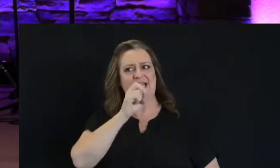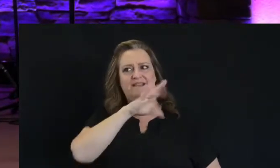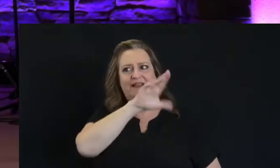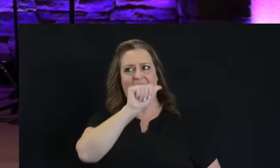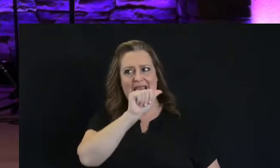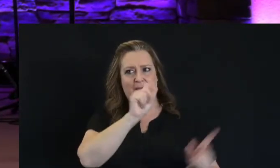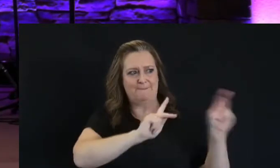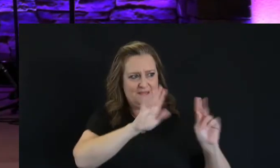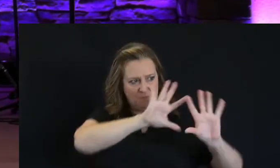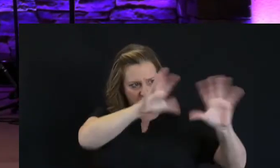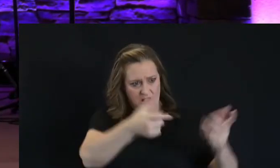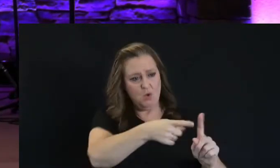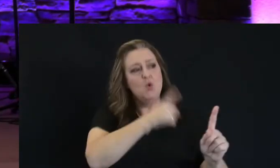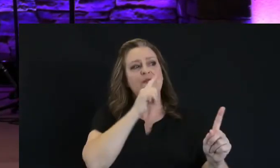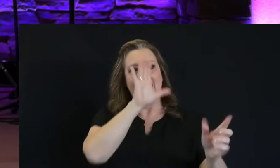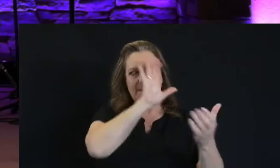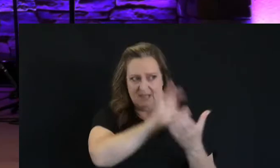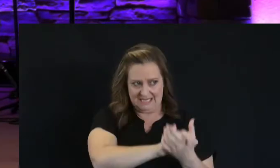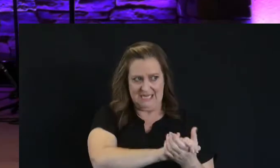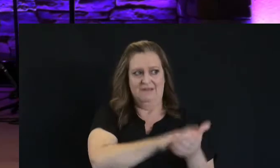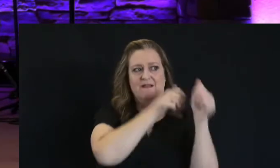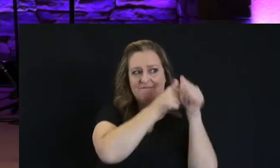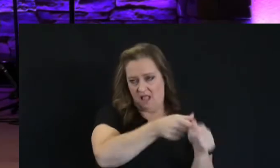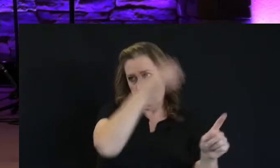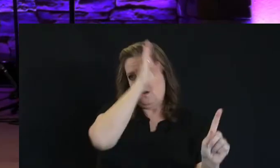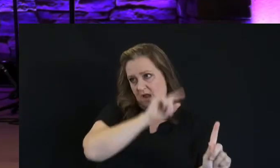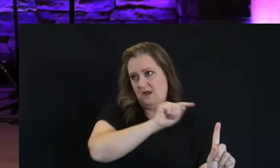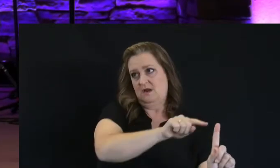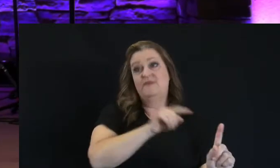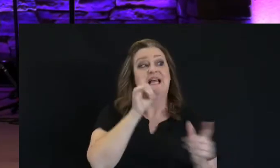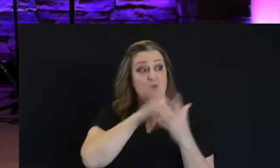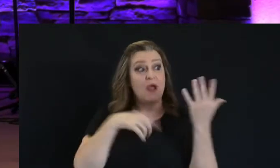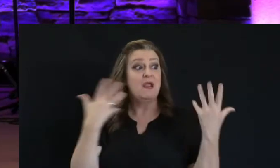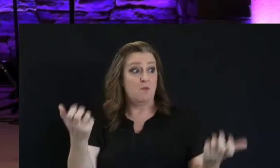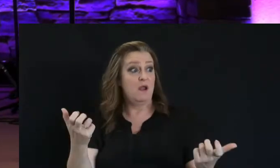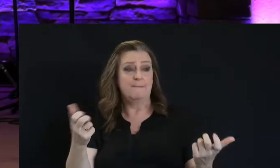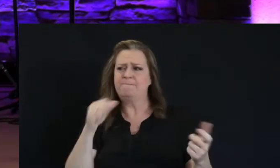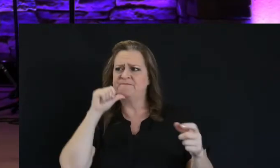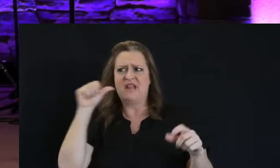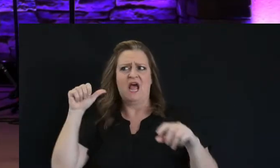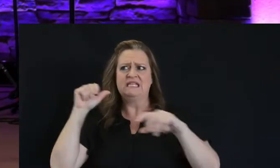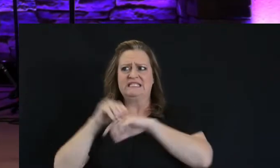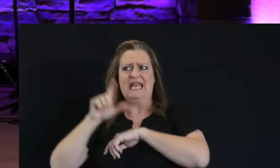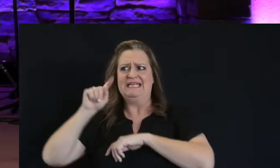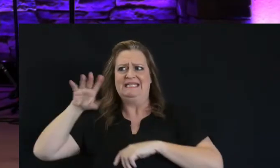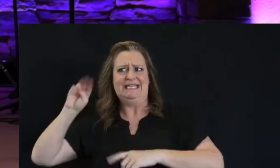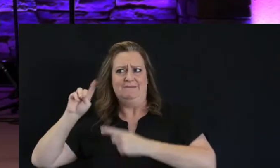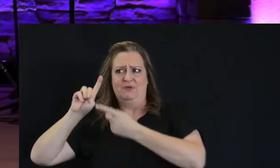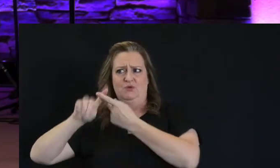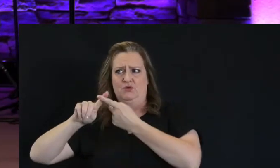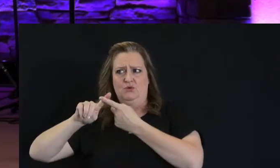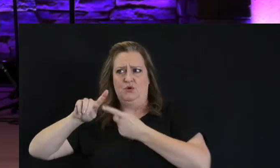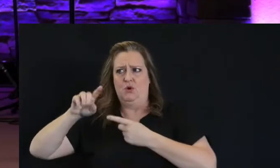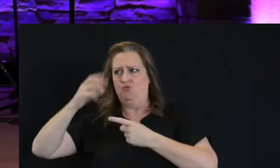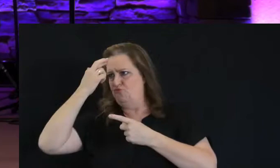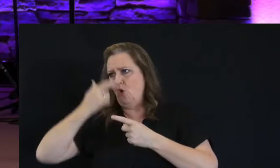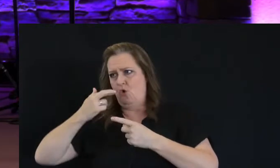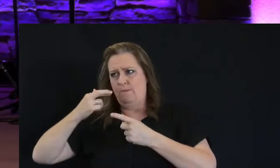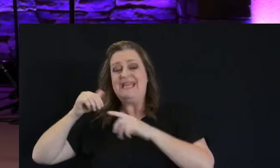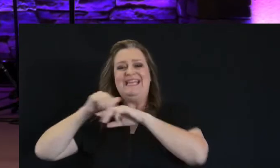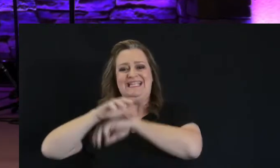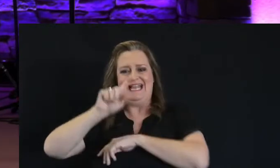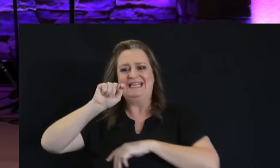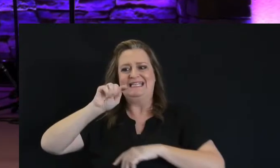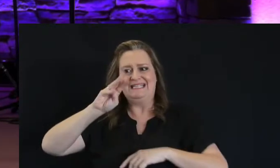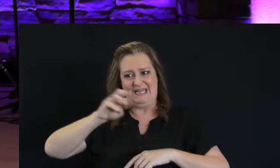type of news that is headline news for the Apostle Paul in the first century. That was what he wanted. He did not send Timothy to Rome. He sent him to Thessalonica. He did not send